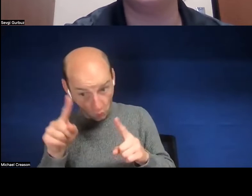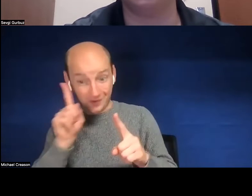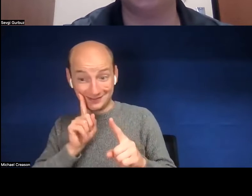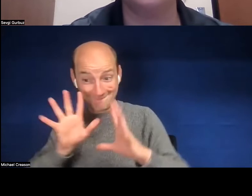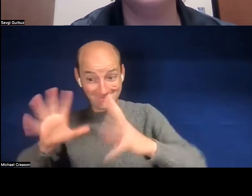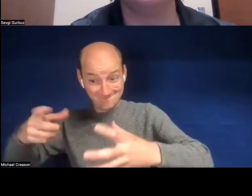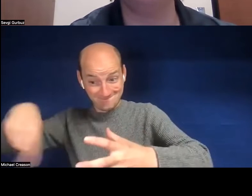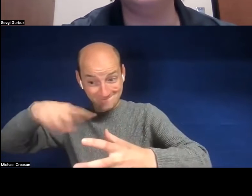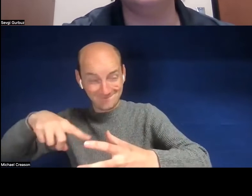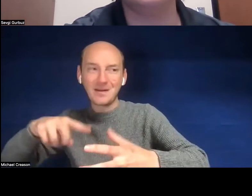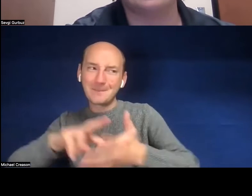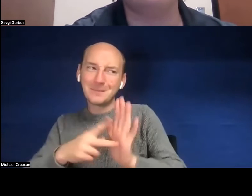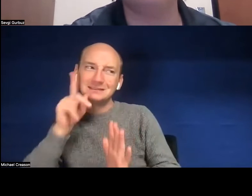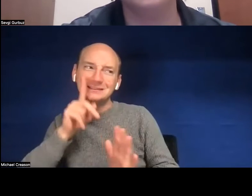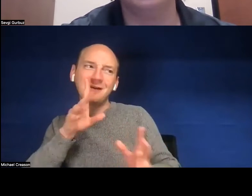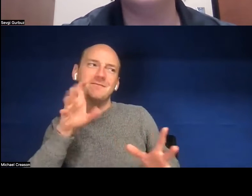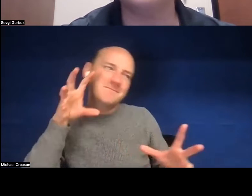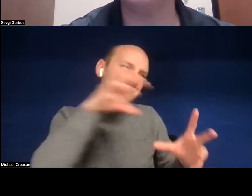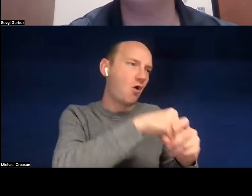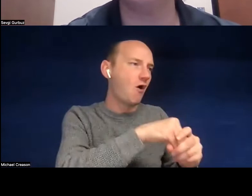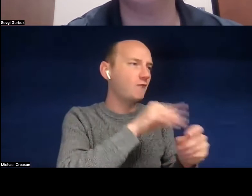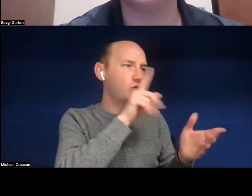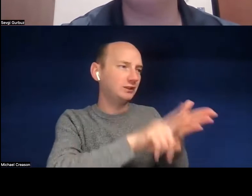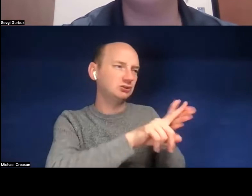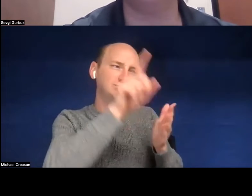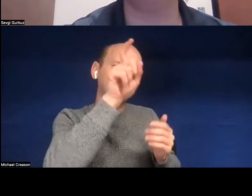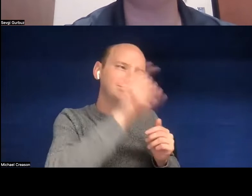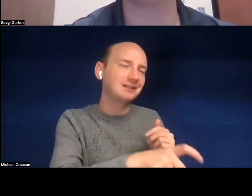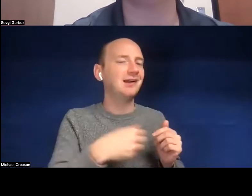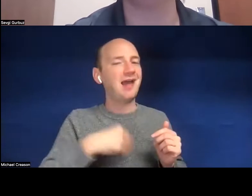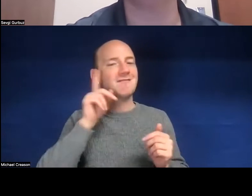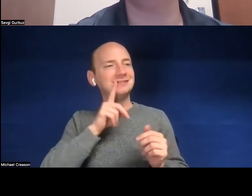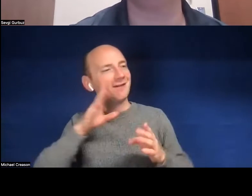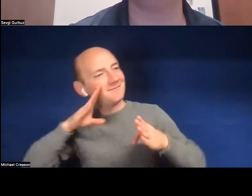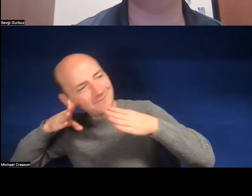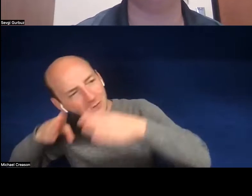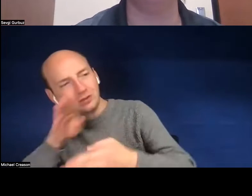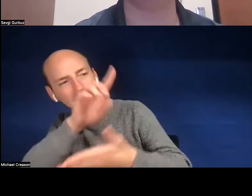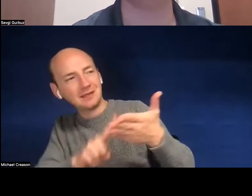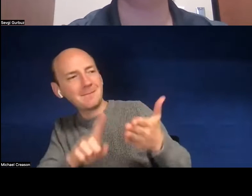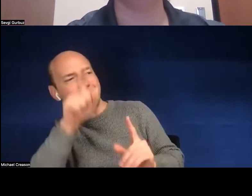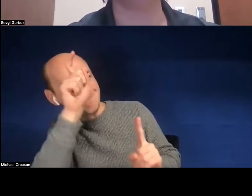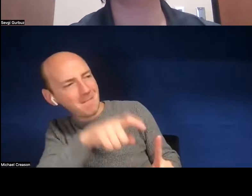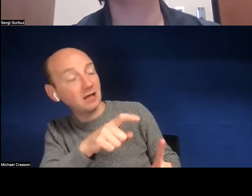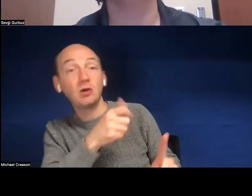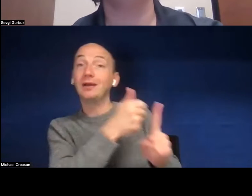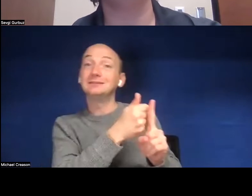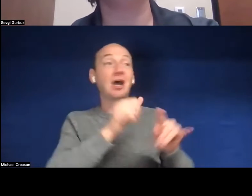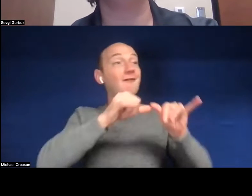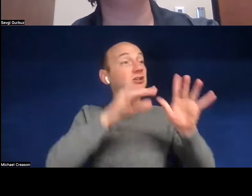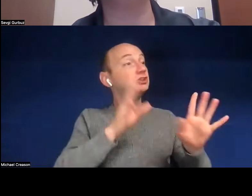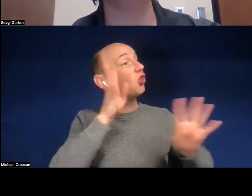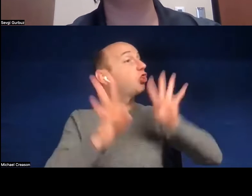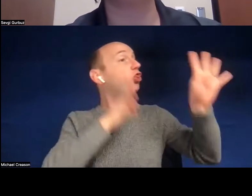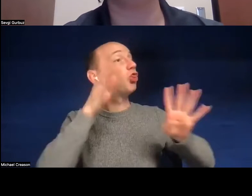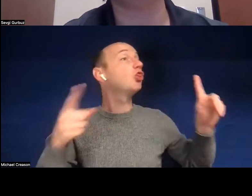right from the get-go. And we needed to have a deaf-centric design approach rather than kind of going off on our own as engineers